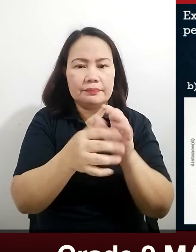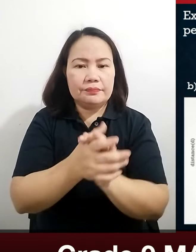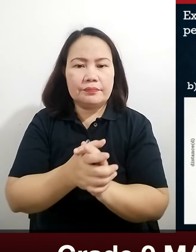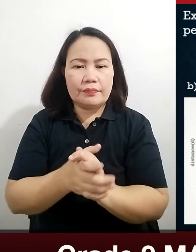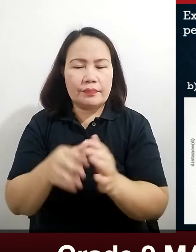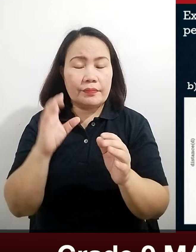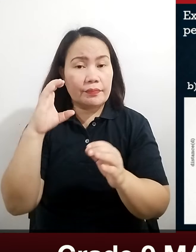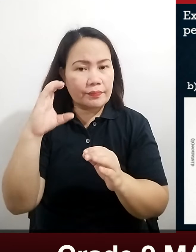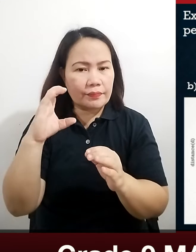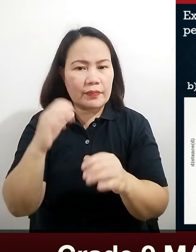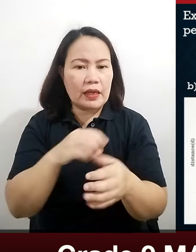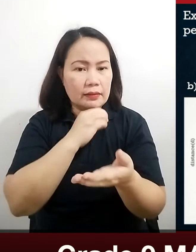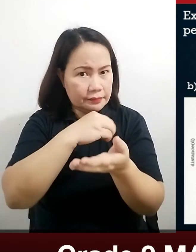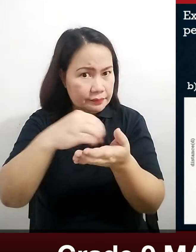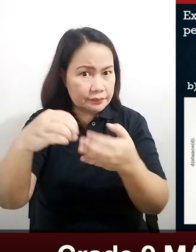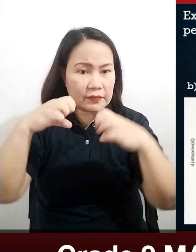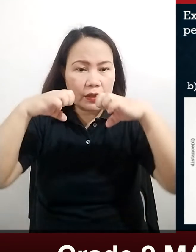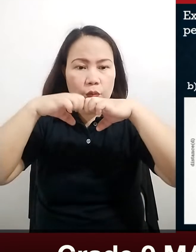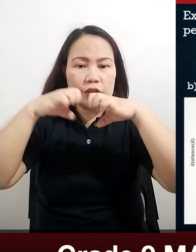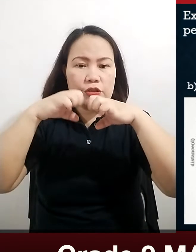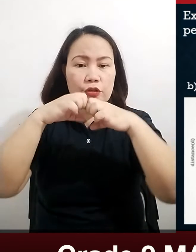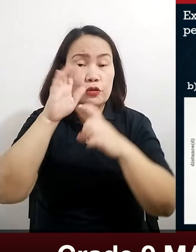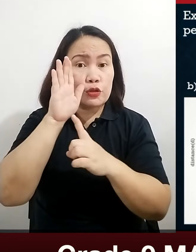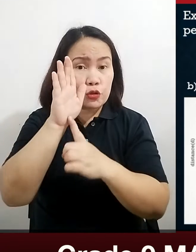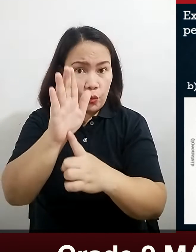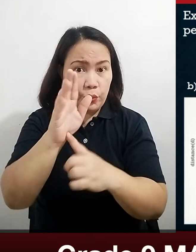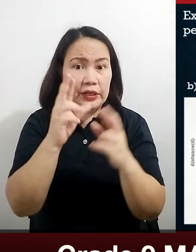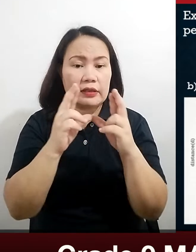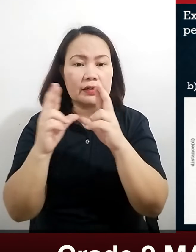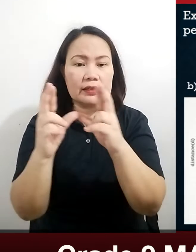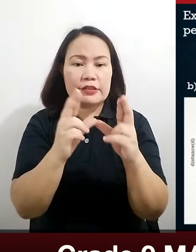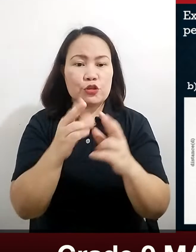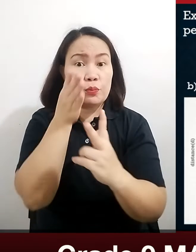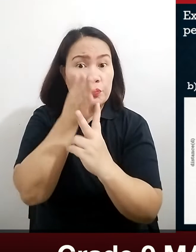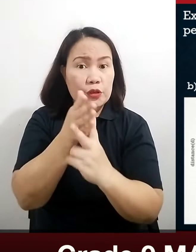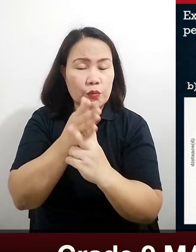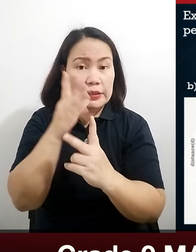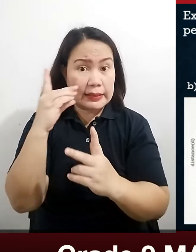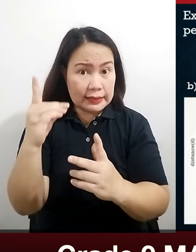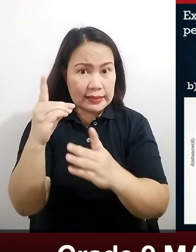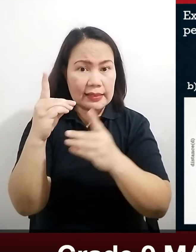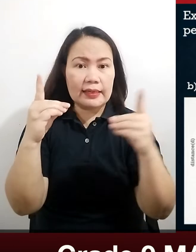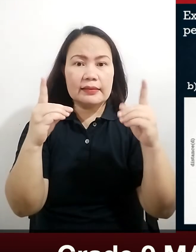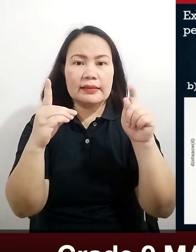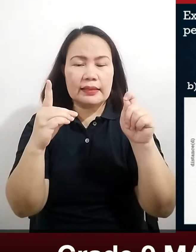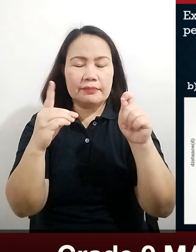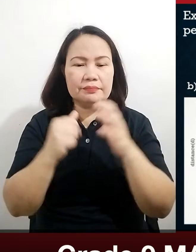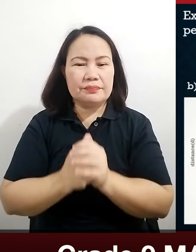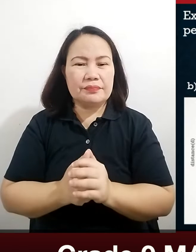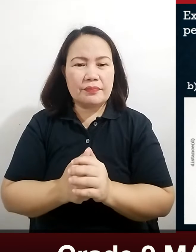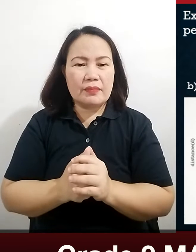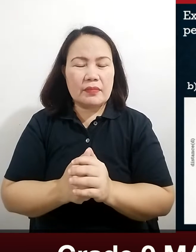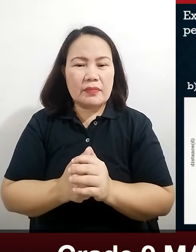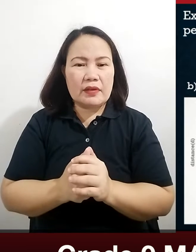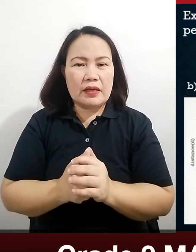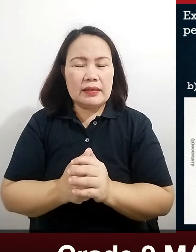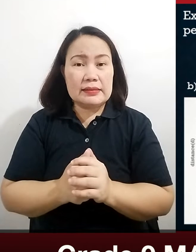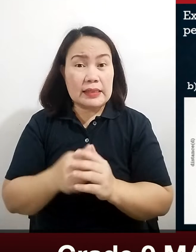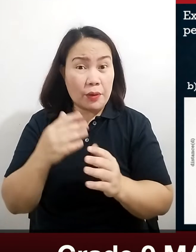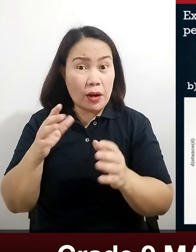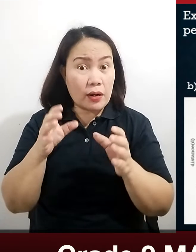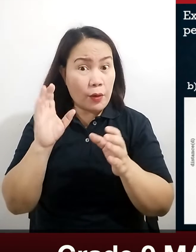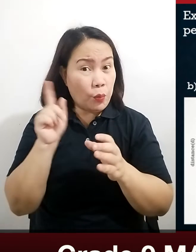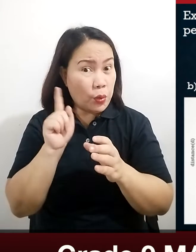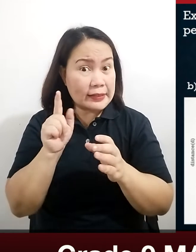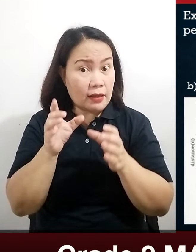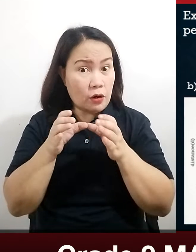relationship between d and t. So, paano natin makuha yon ang equation natin? Since kanina, nakuha natin yung constant natin, which is